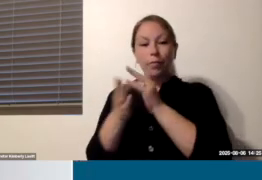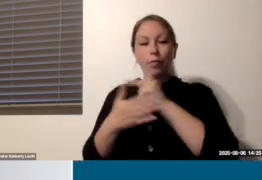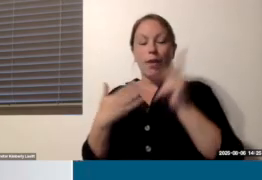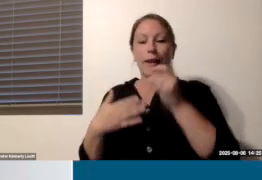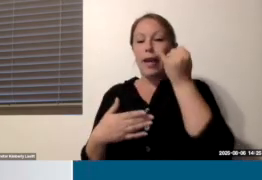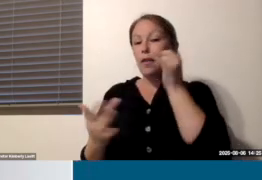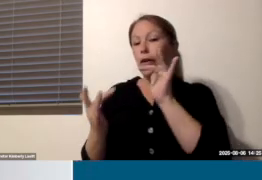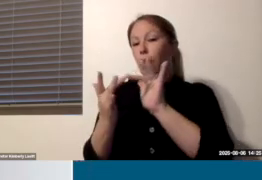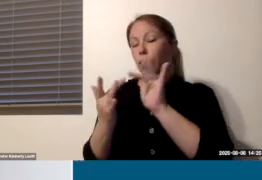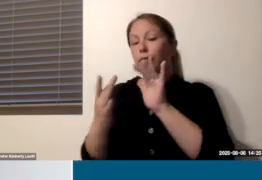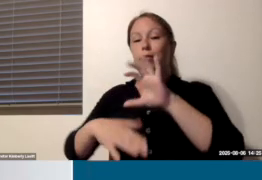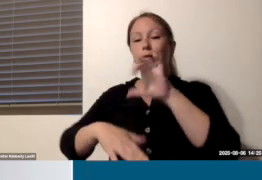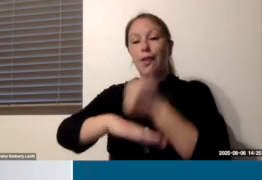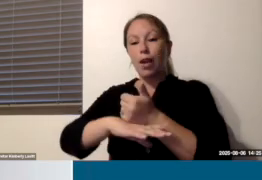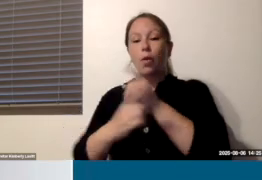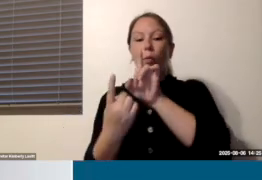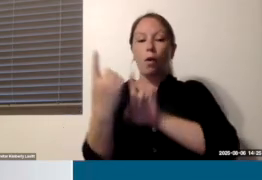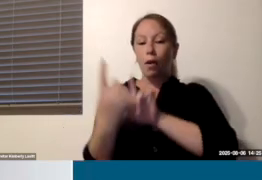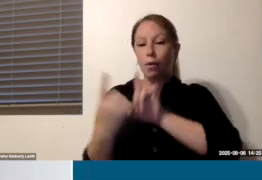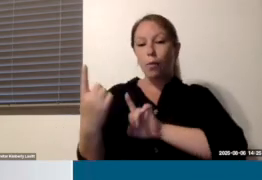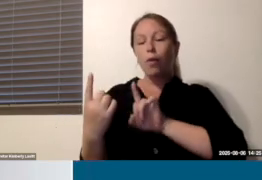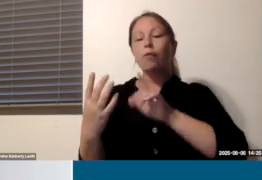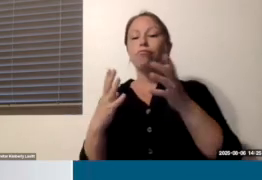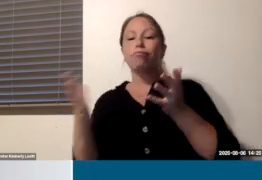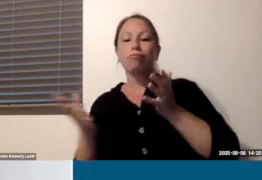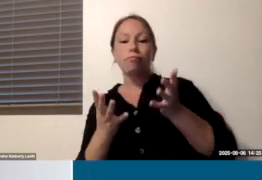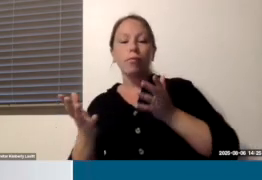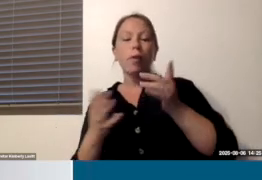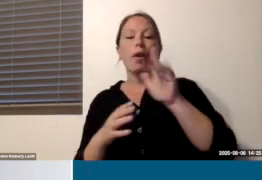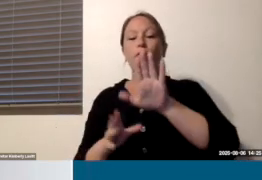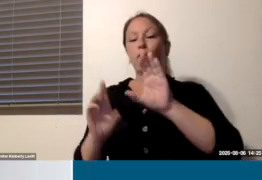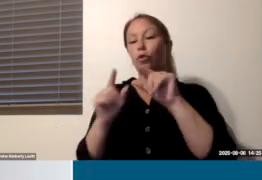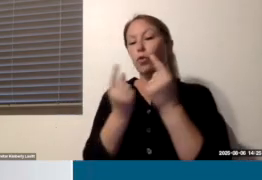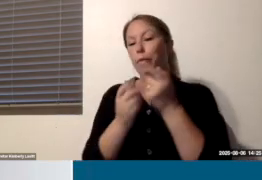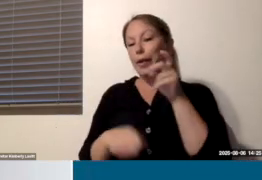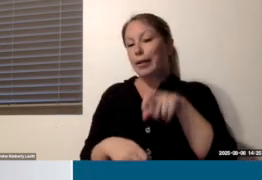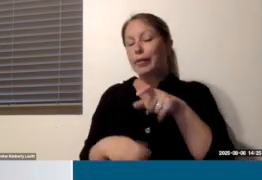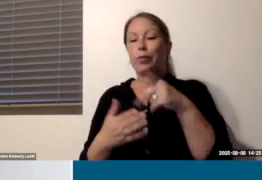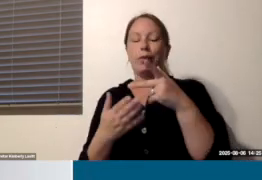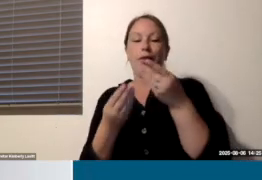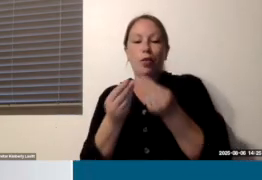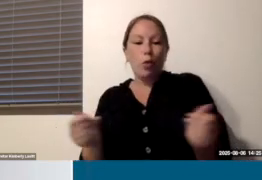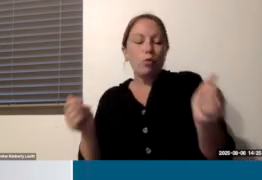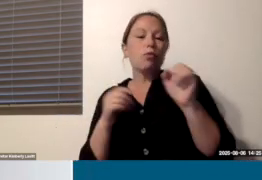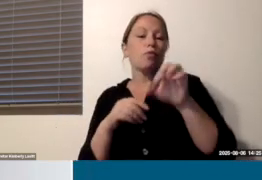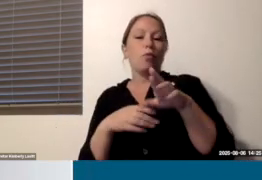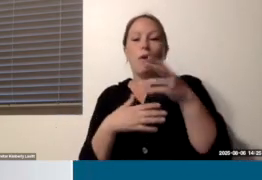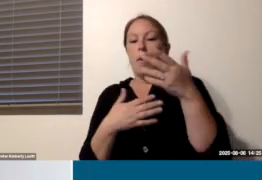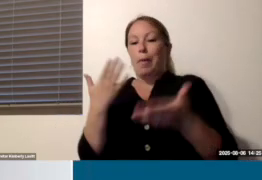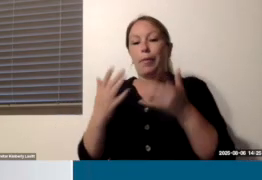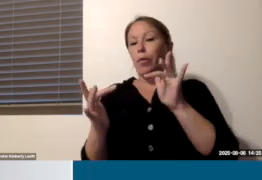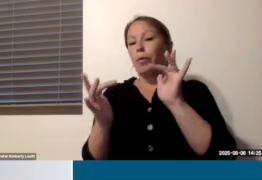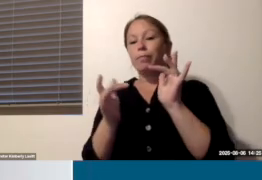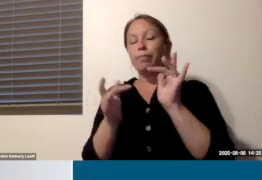if you're interested in setting up a one-on-one discussion about you or your group's needs, concerns, or potential solutions that you might have related to any of our